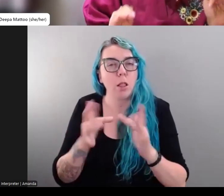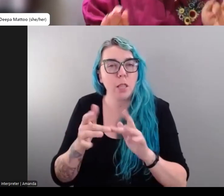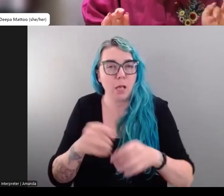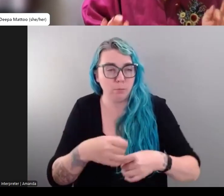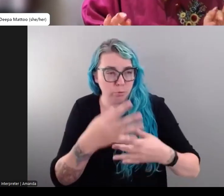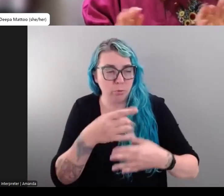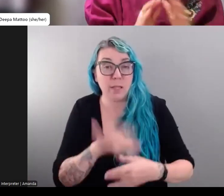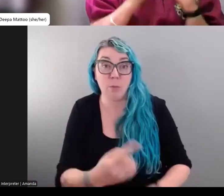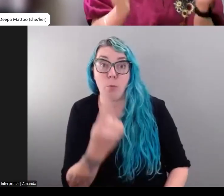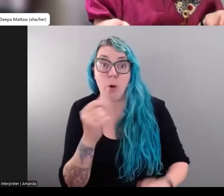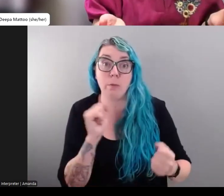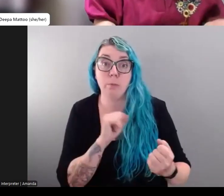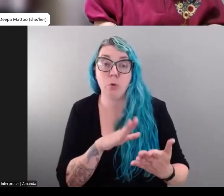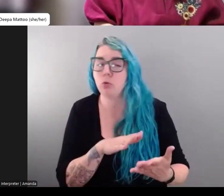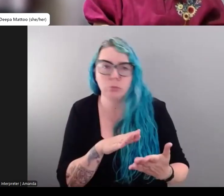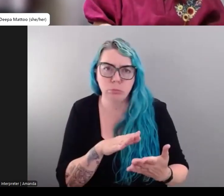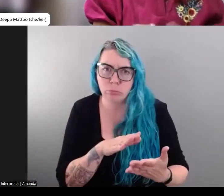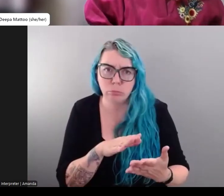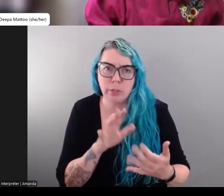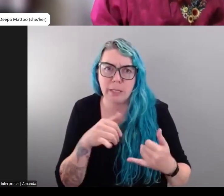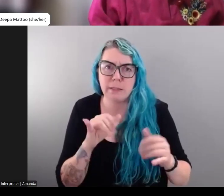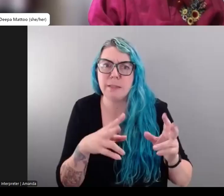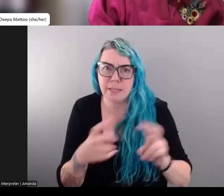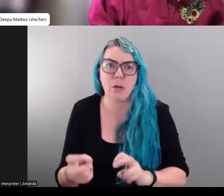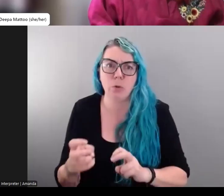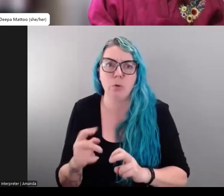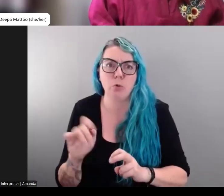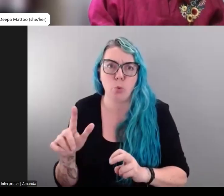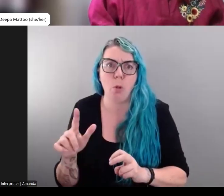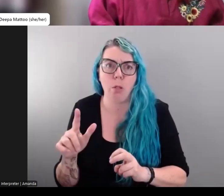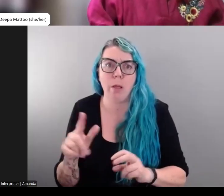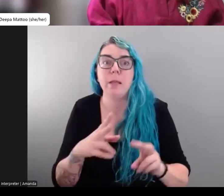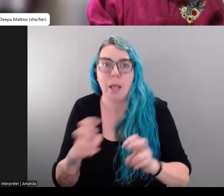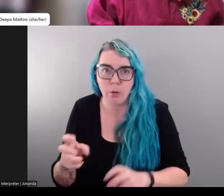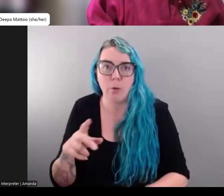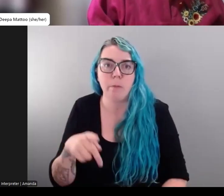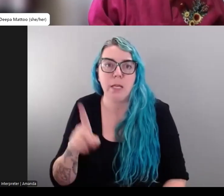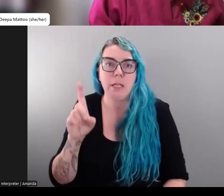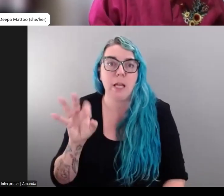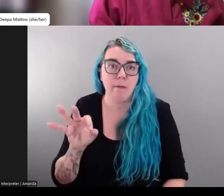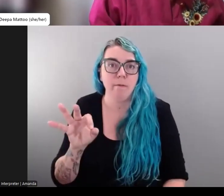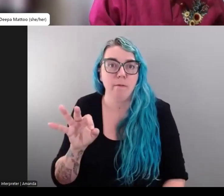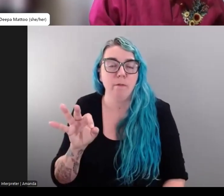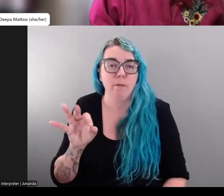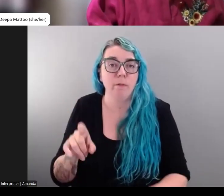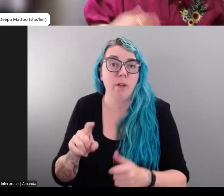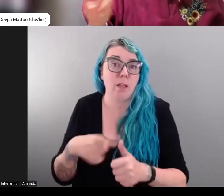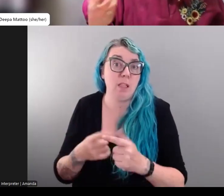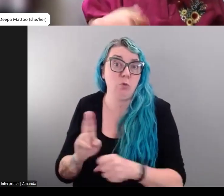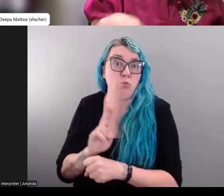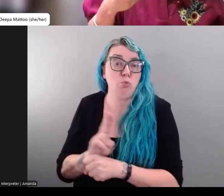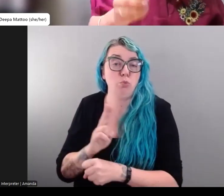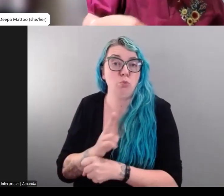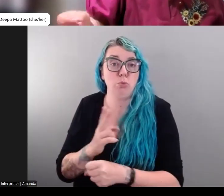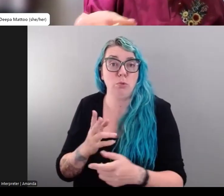way you got to use it. You can actually still download the PDFs and you can still use it in old